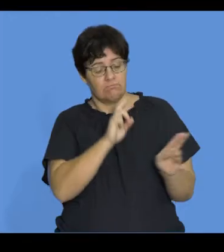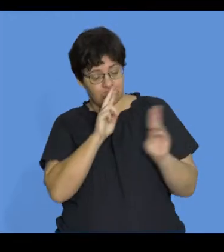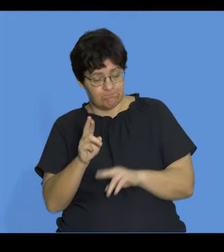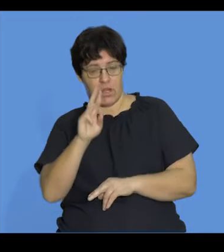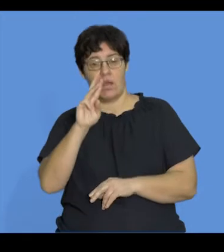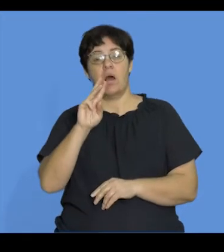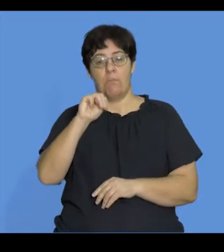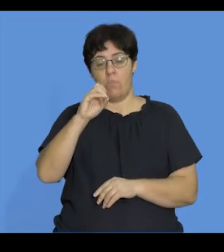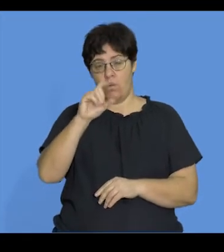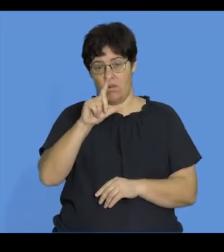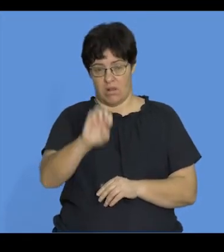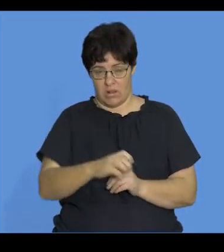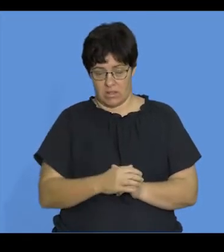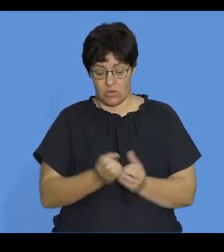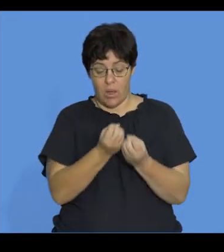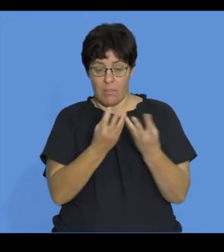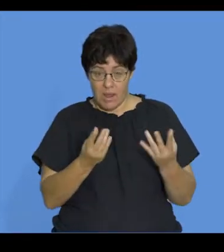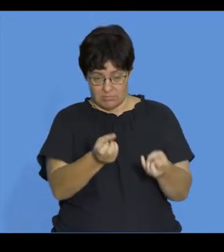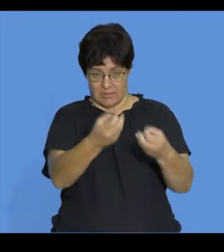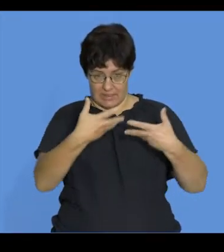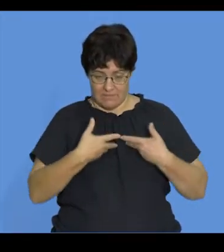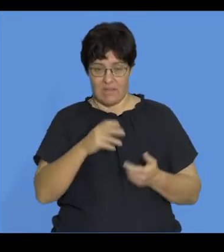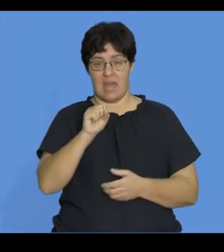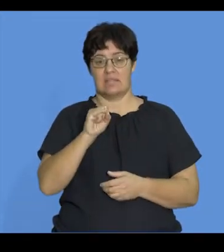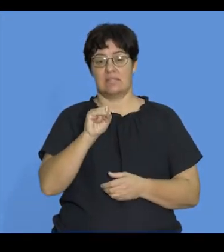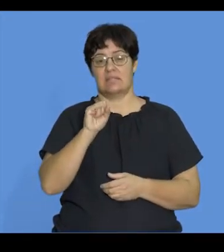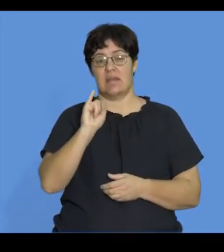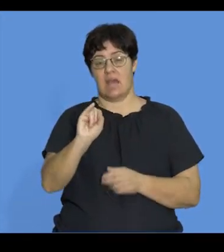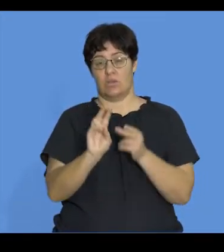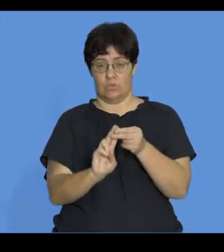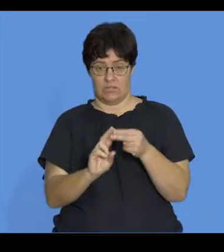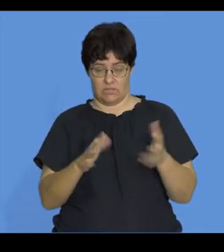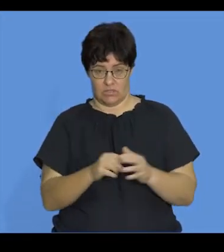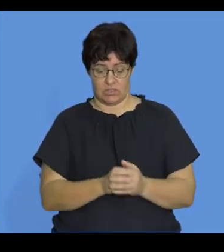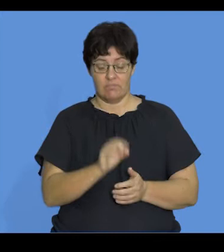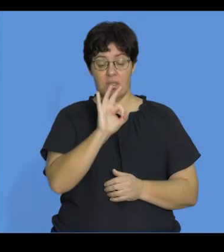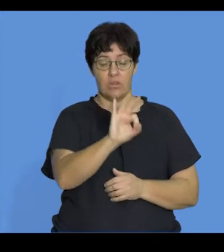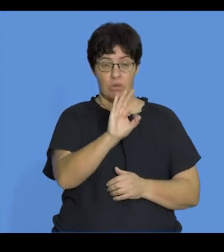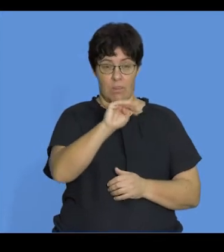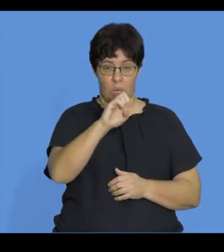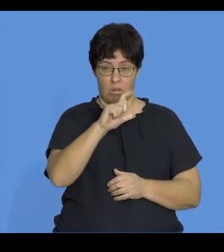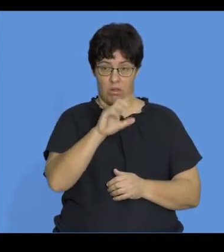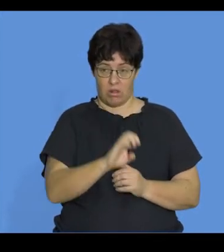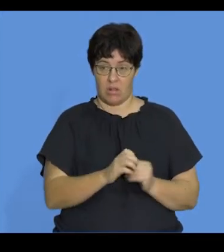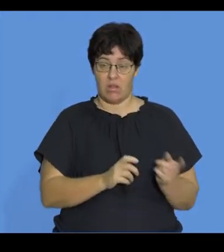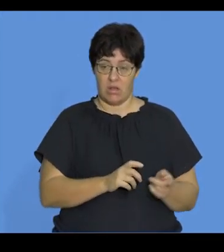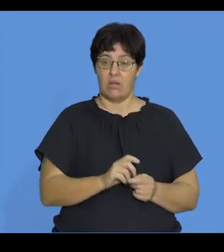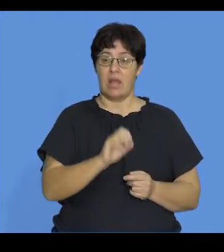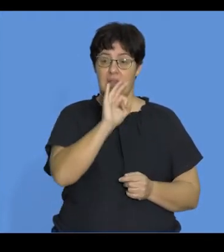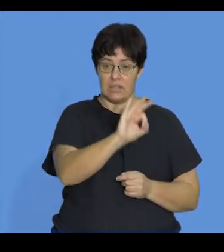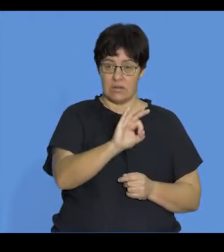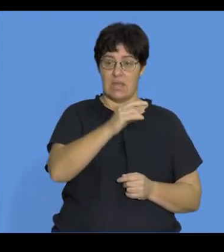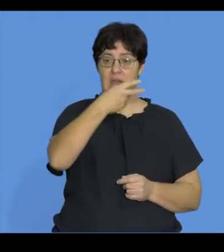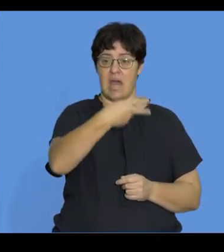So in this case, we are given the quantities in SI unit. Okay, so 3 moles of hydrogen reacts